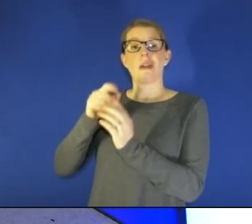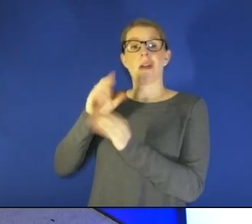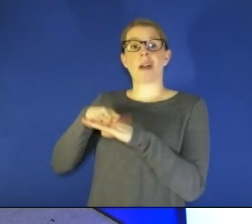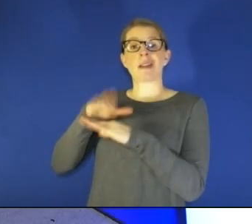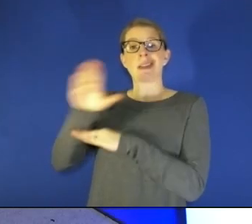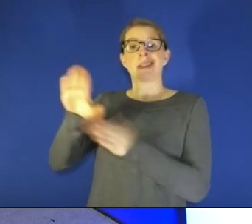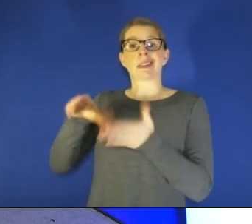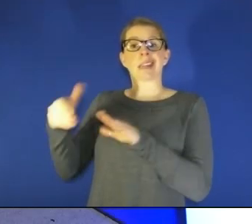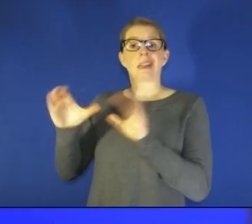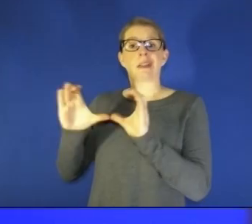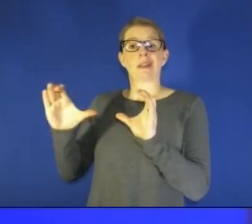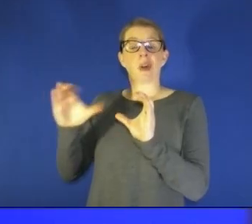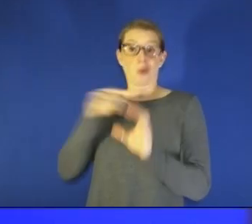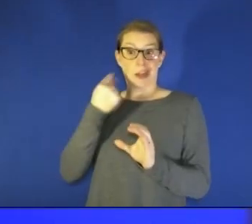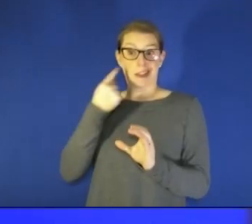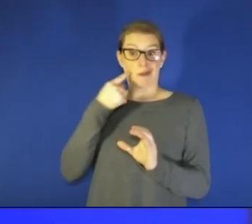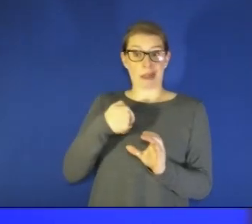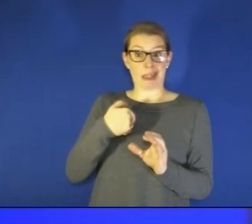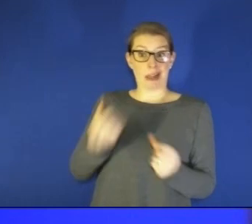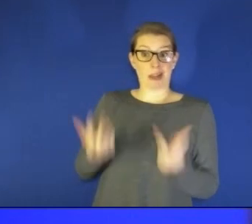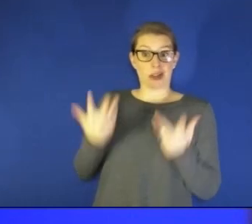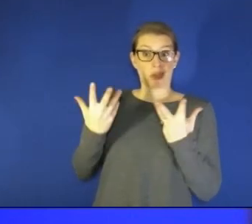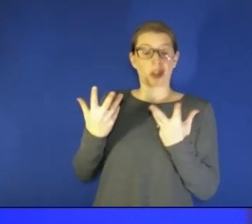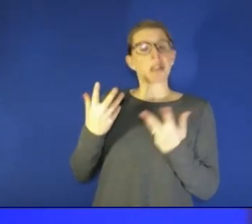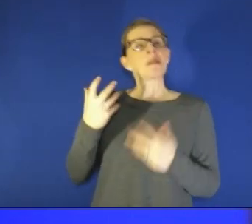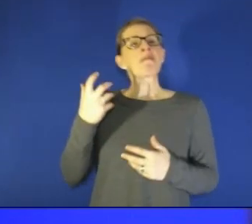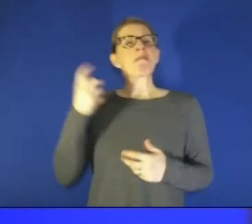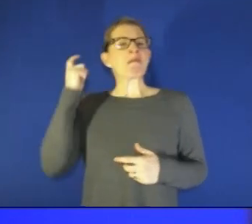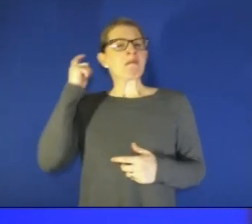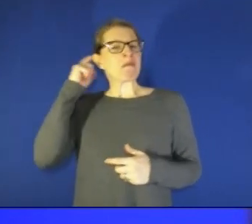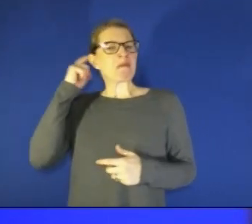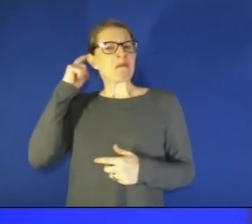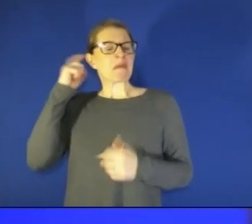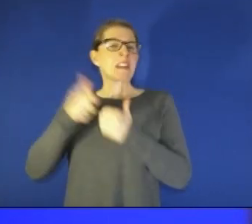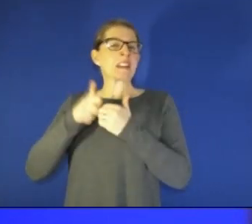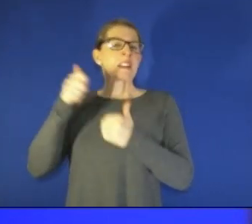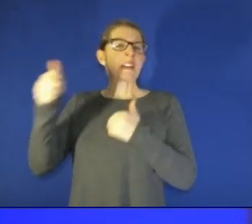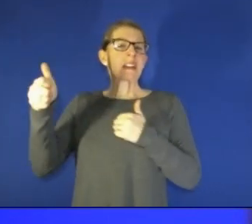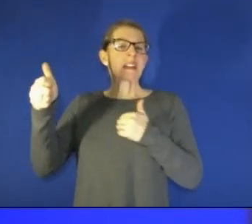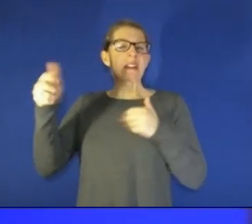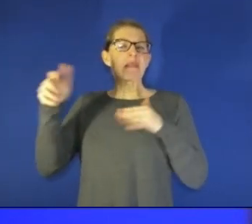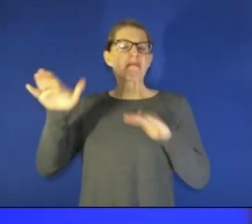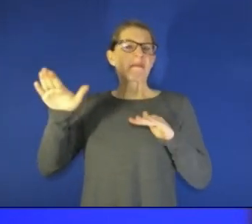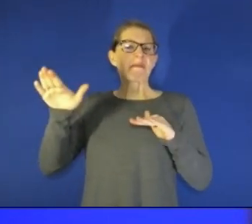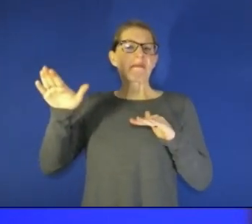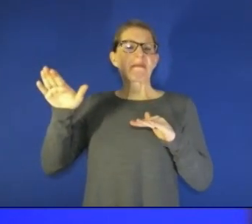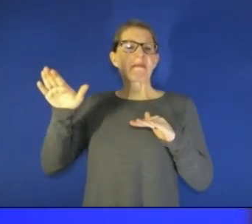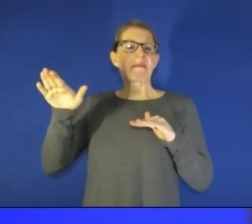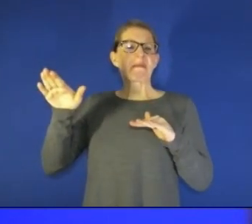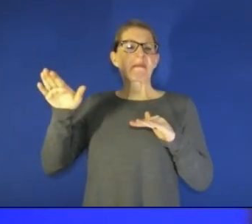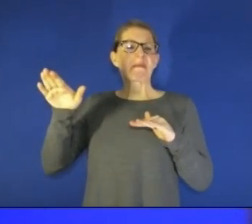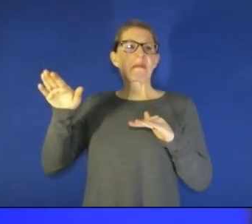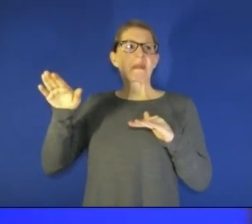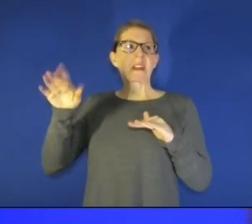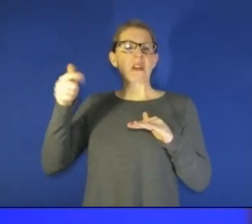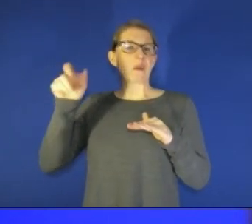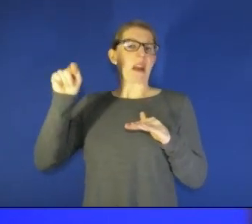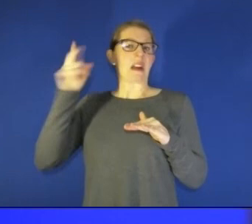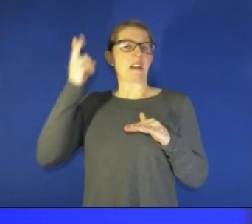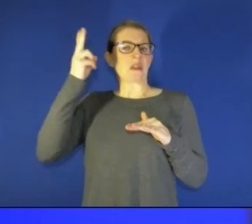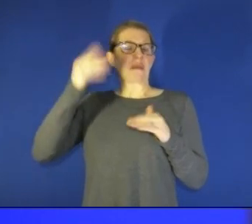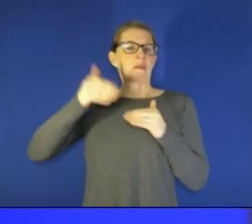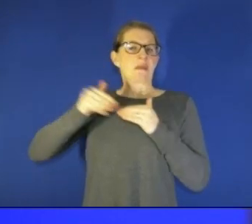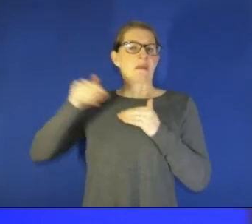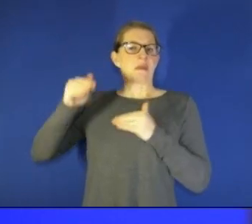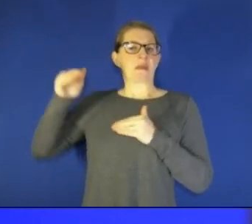for her? It's something to keep in mind. That's a pretty distant relative. I don't know that would raise too many alarm bells if you were seeing me